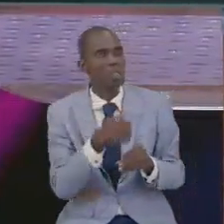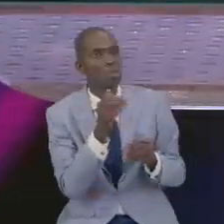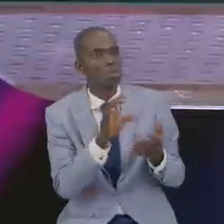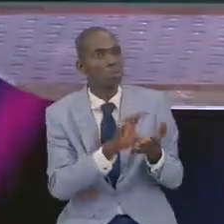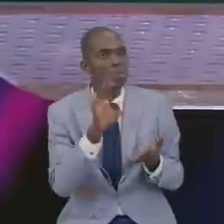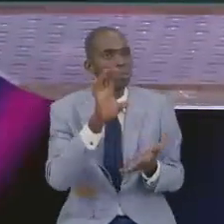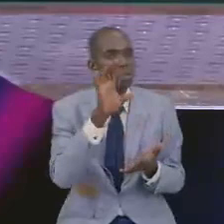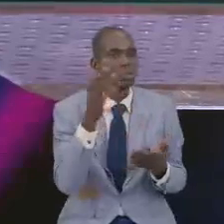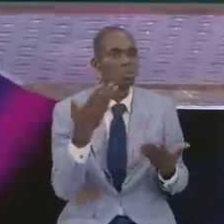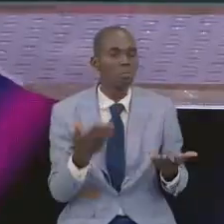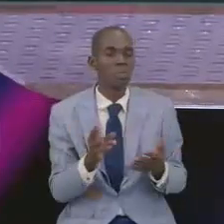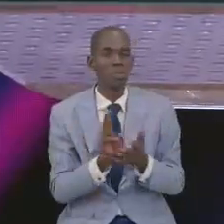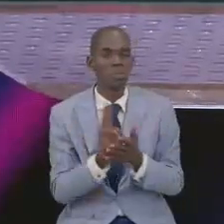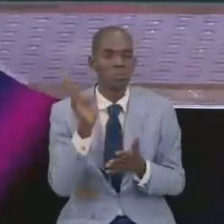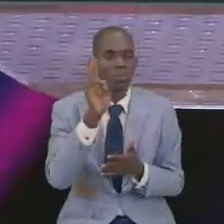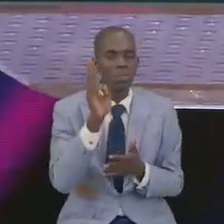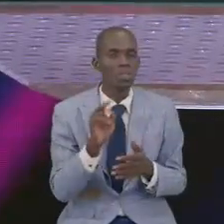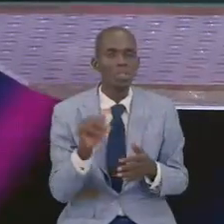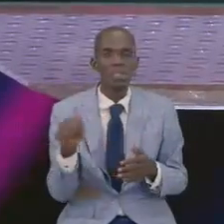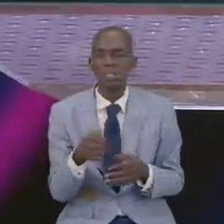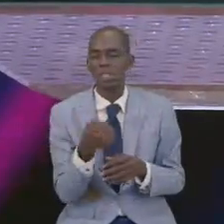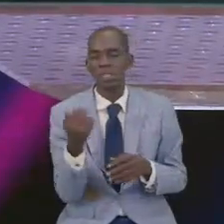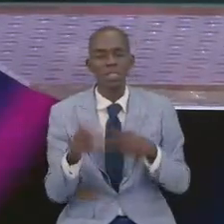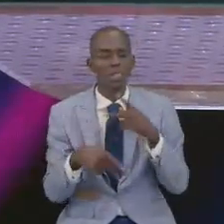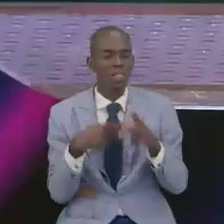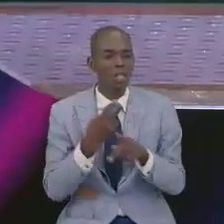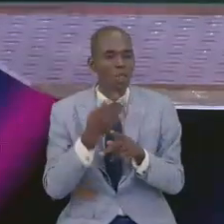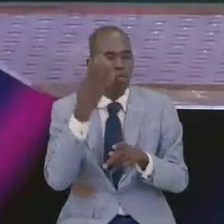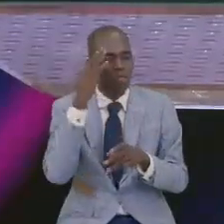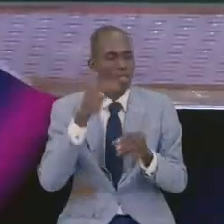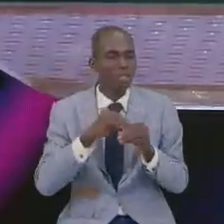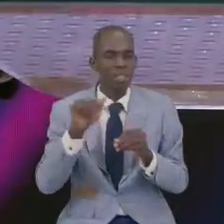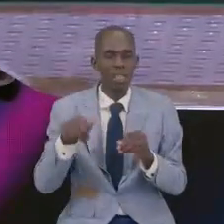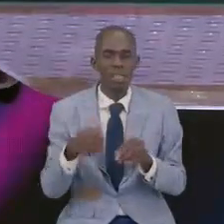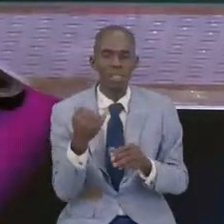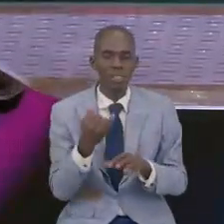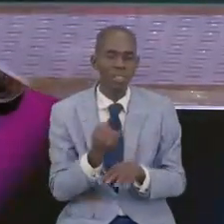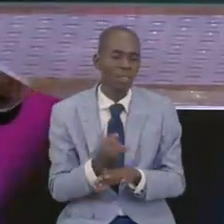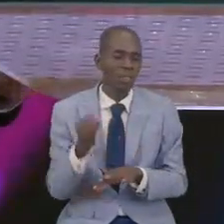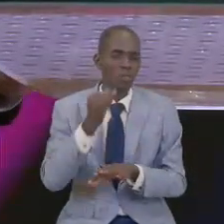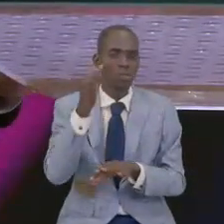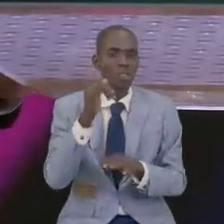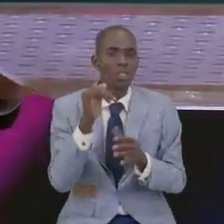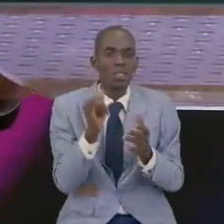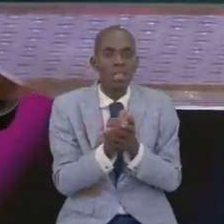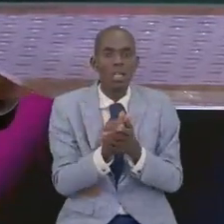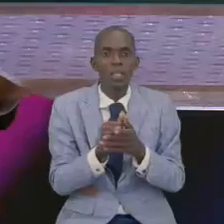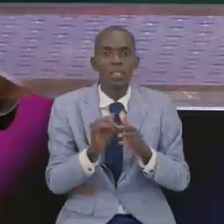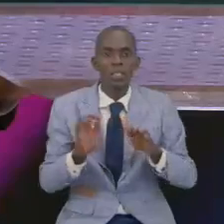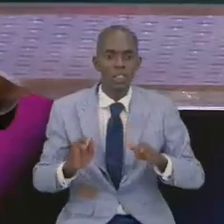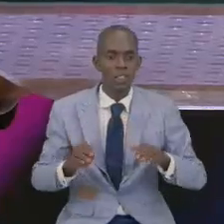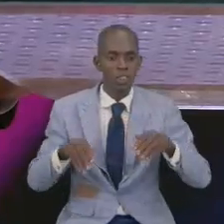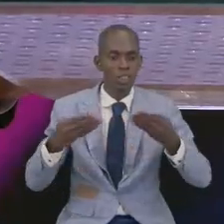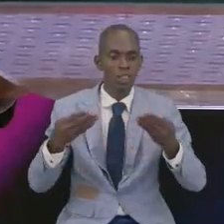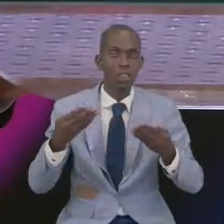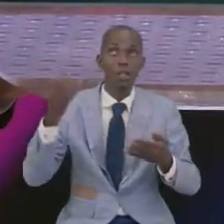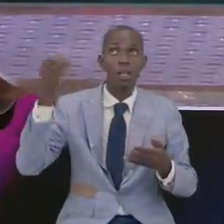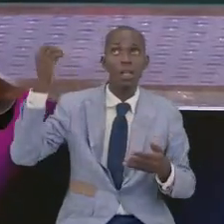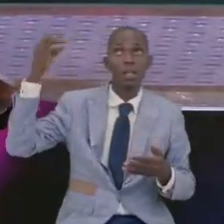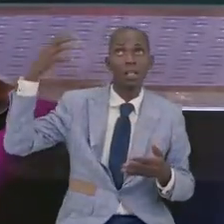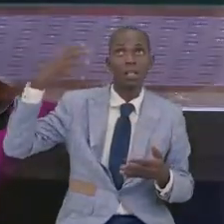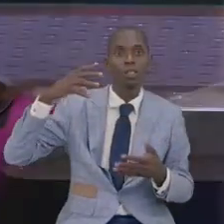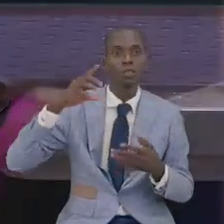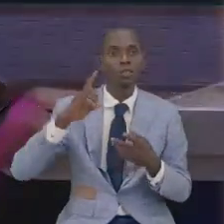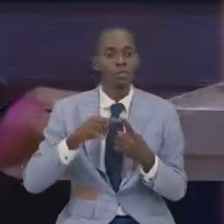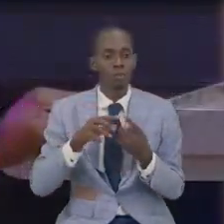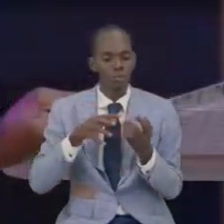knowledge in any university, any kind of knowledge in any institution that gives light to those